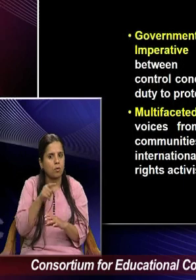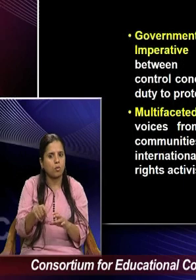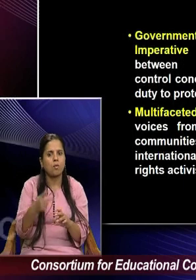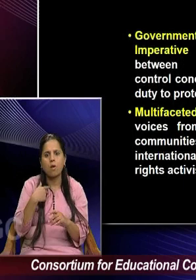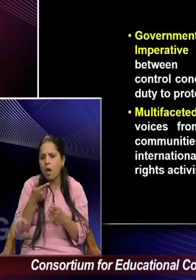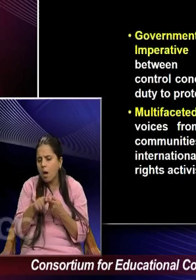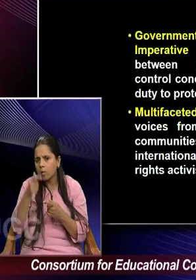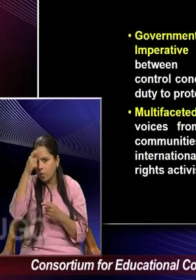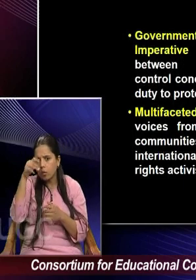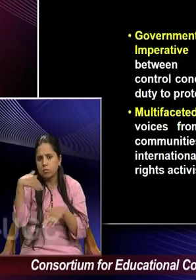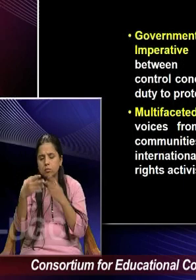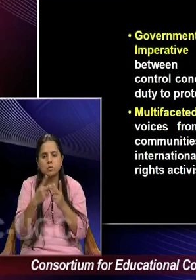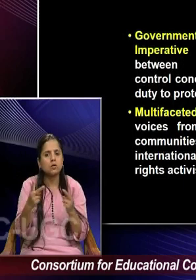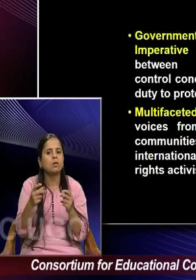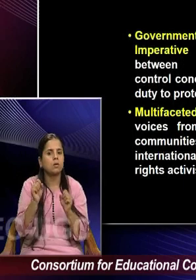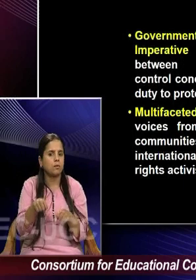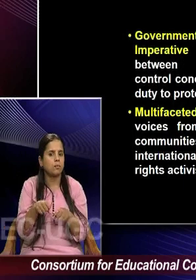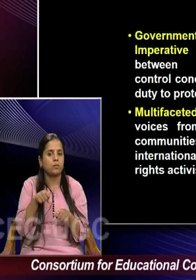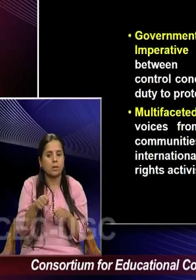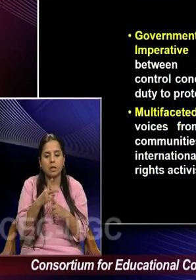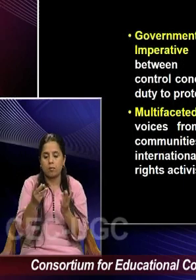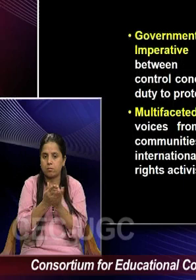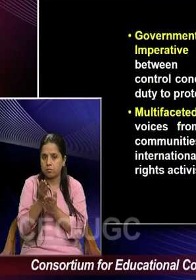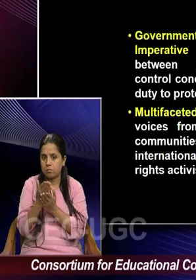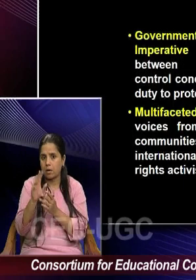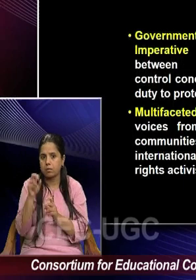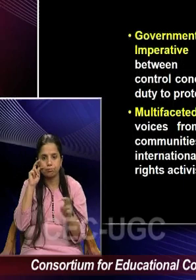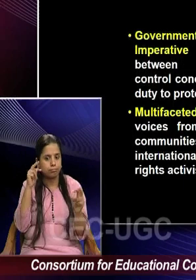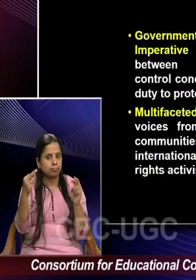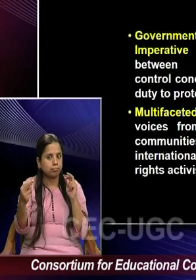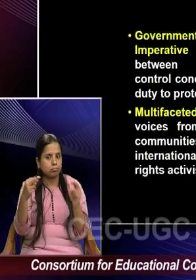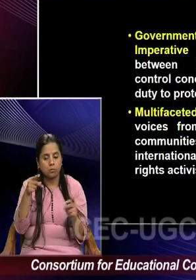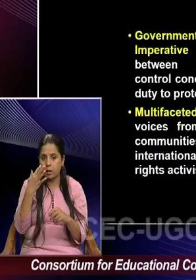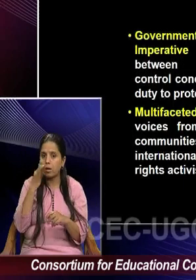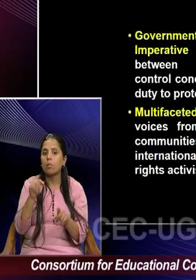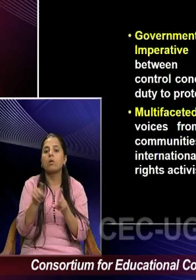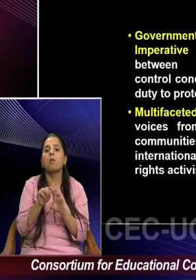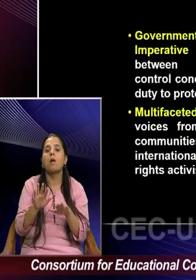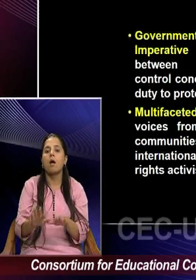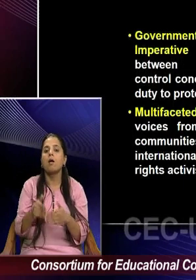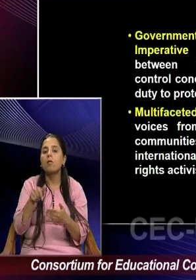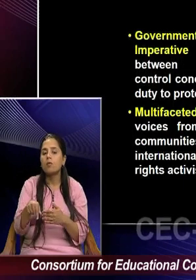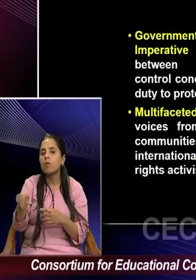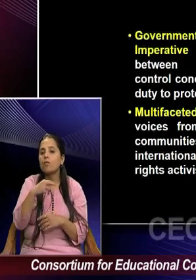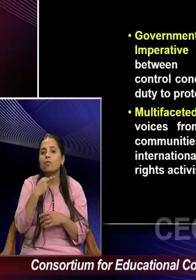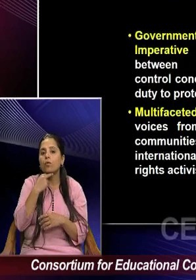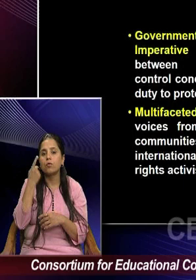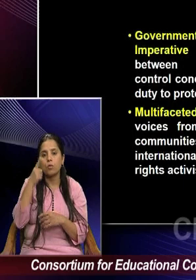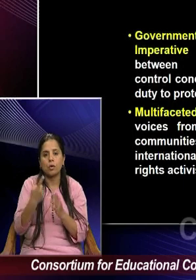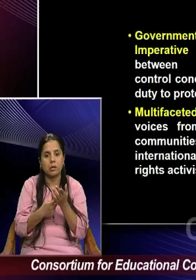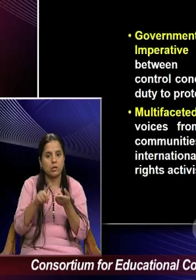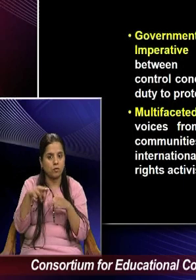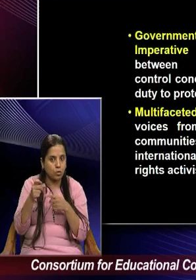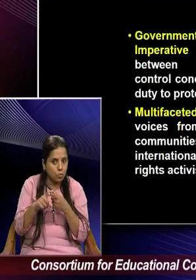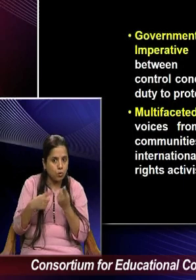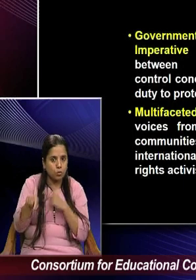vulnerable populations. Multifaceted perspectives are also important, which include voices from refugee or